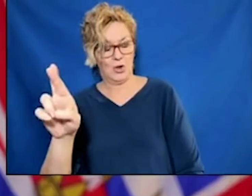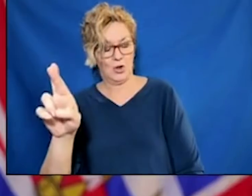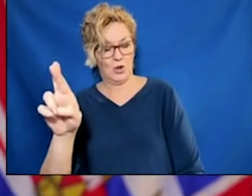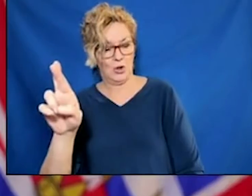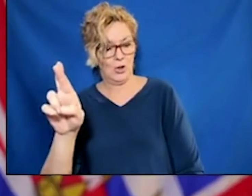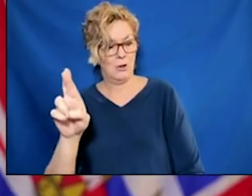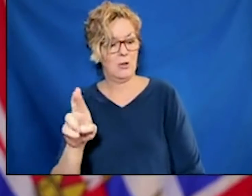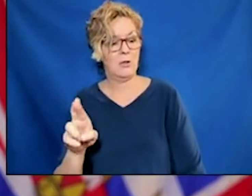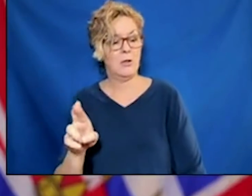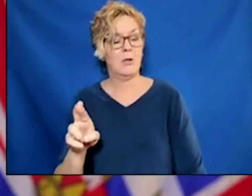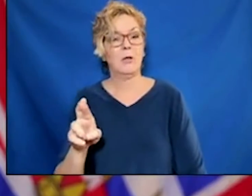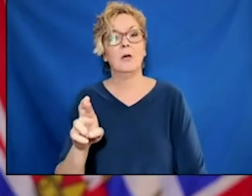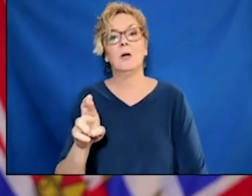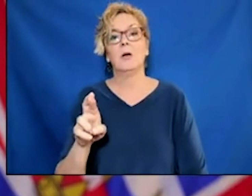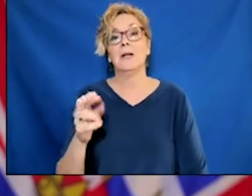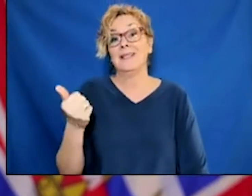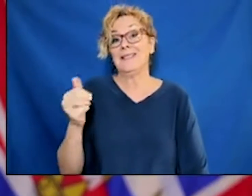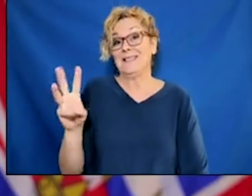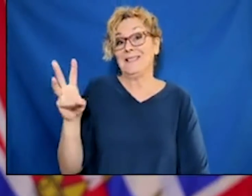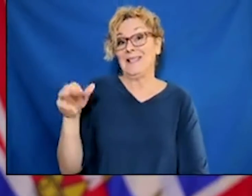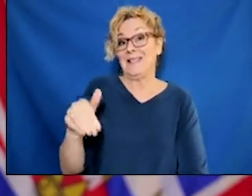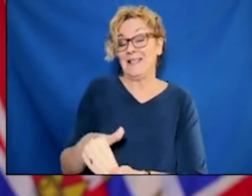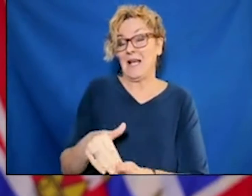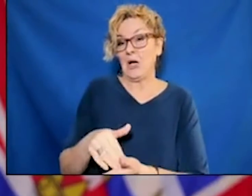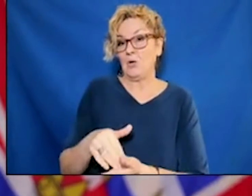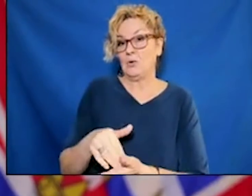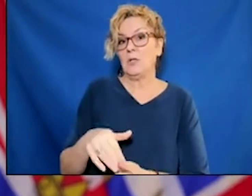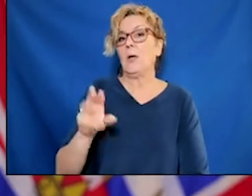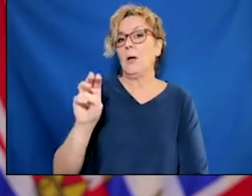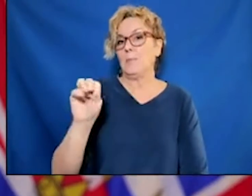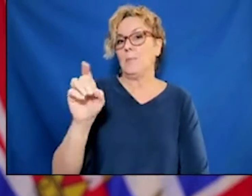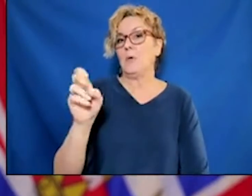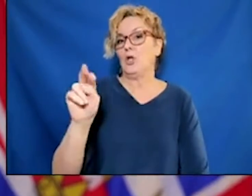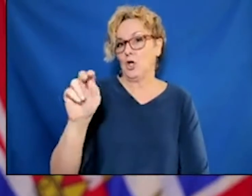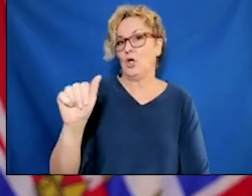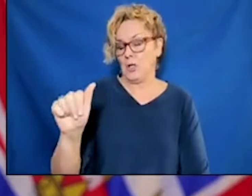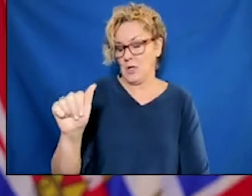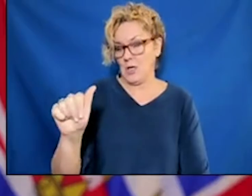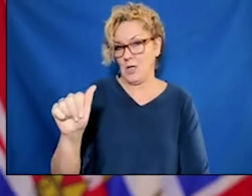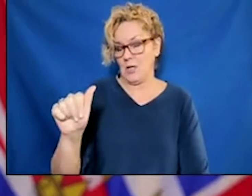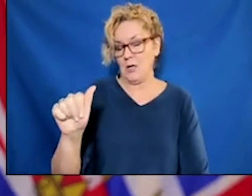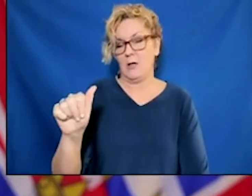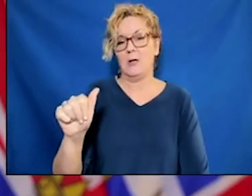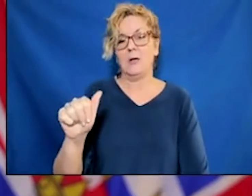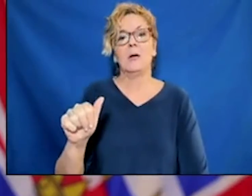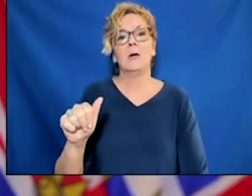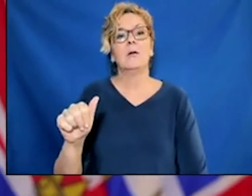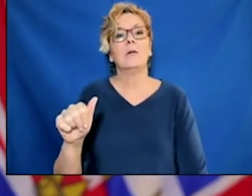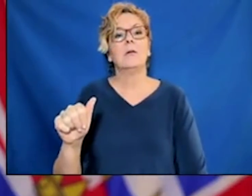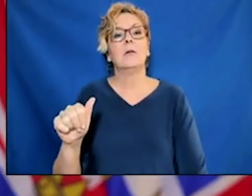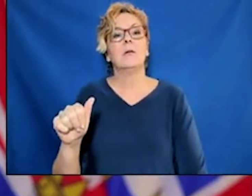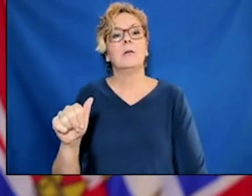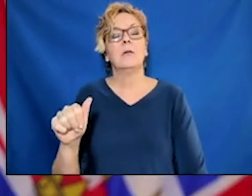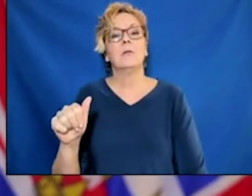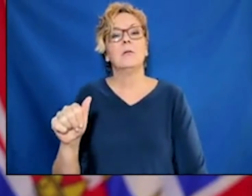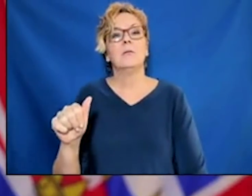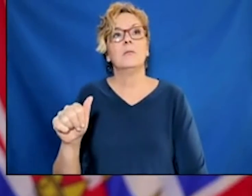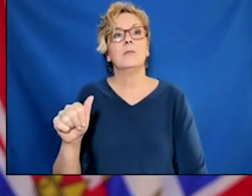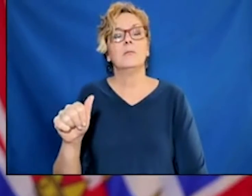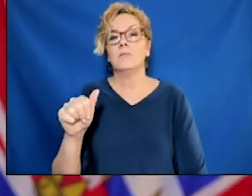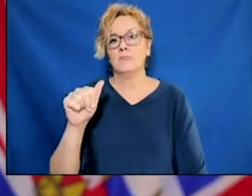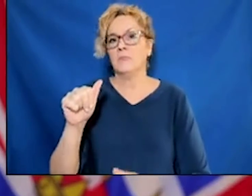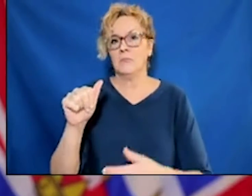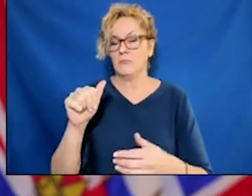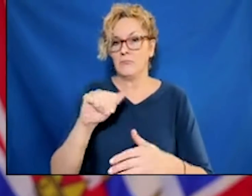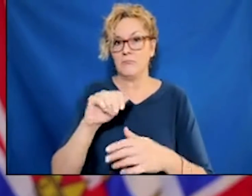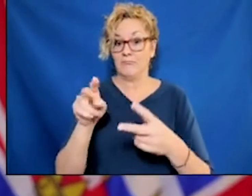78,975 doses we've received, and we've provided 16,045 doses of Moderna of the 38,900